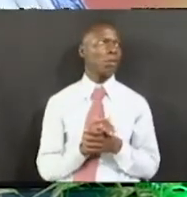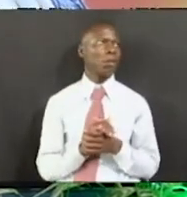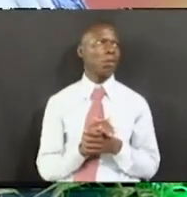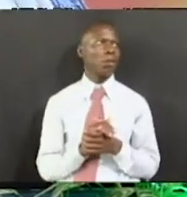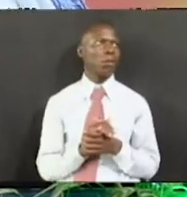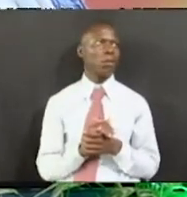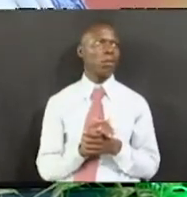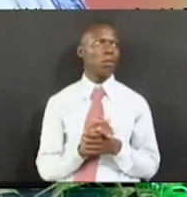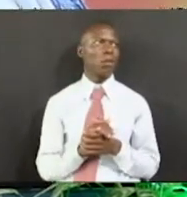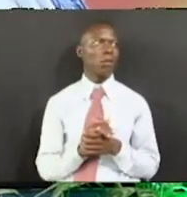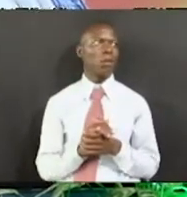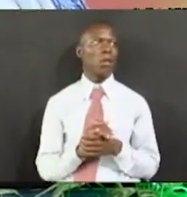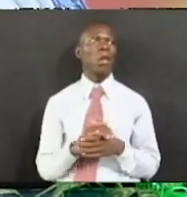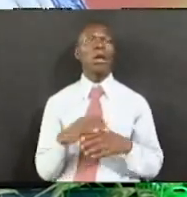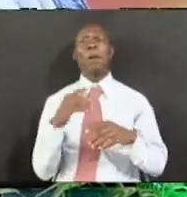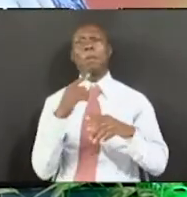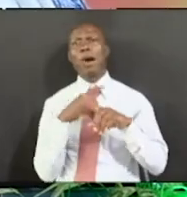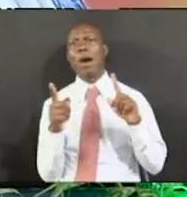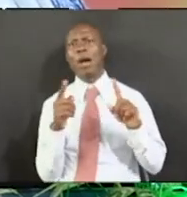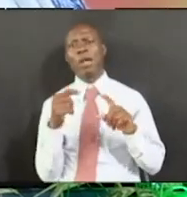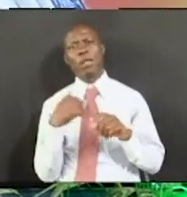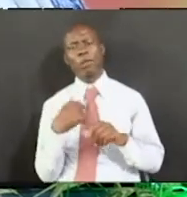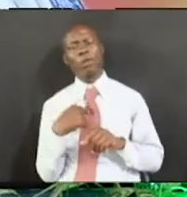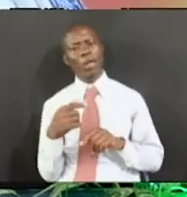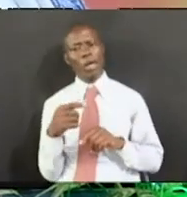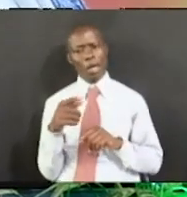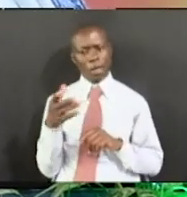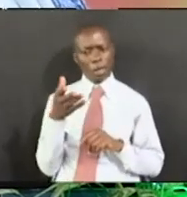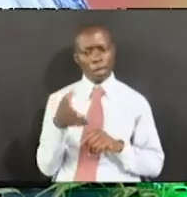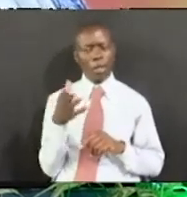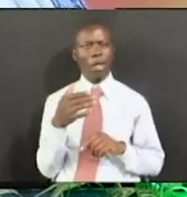So, but you see, when they are beating me, I was looking at the great champion.